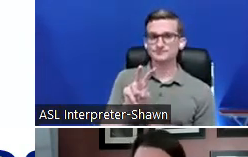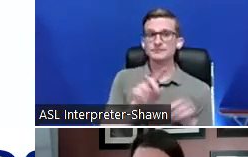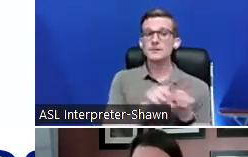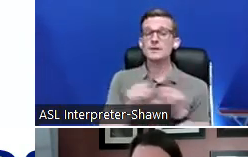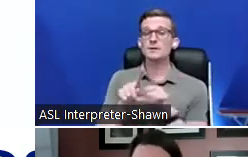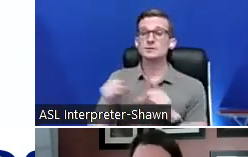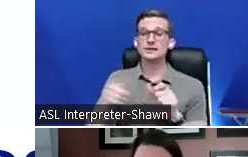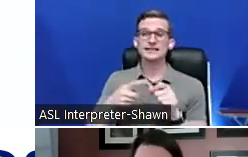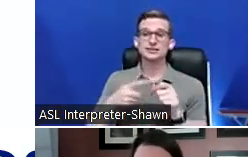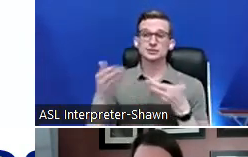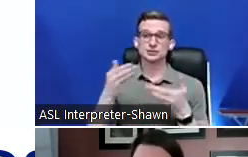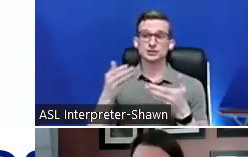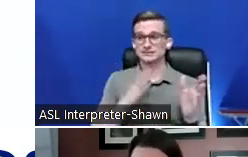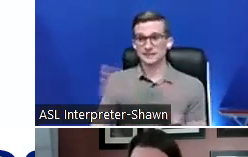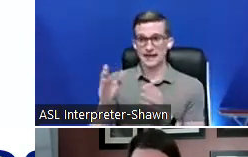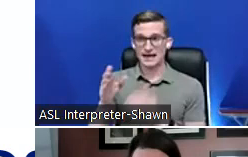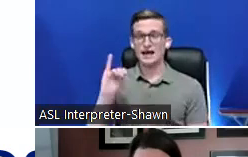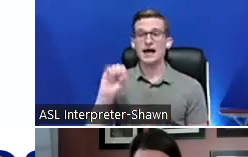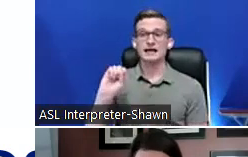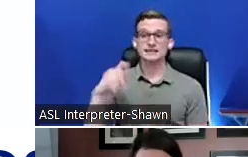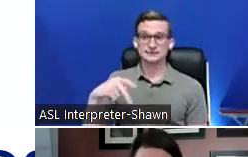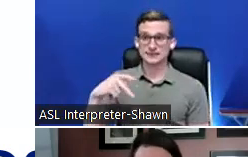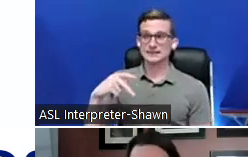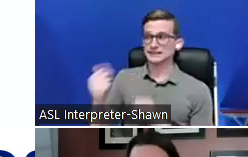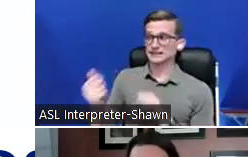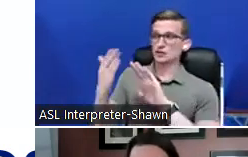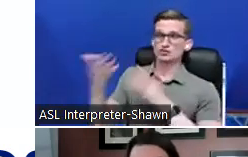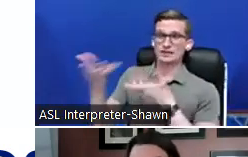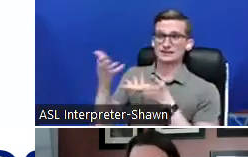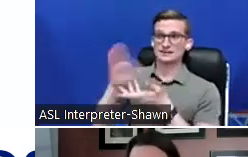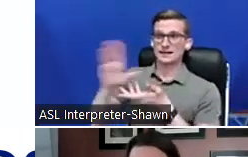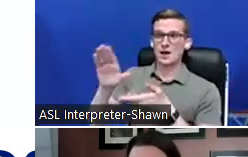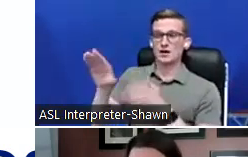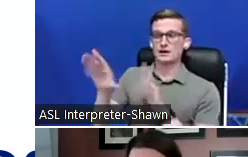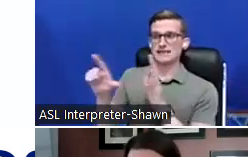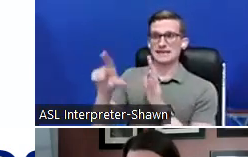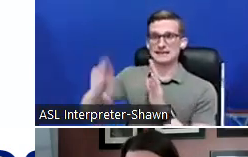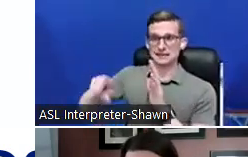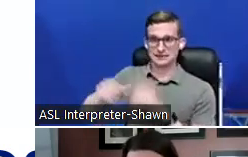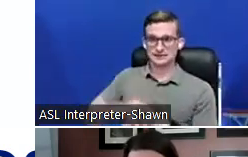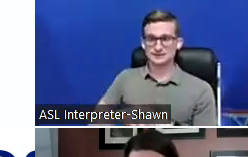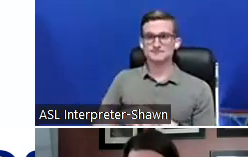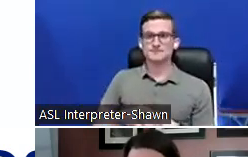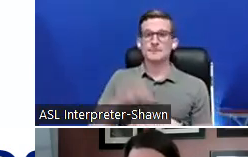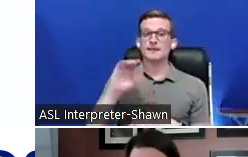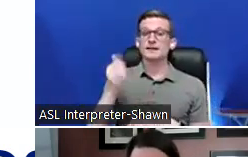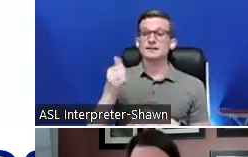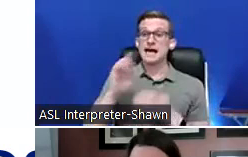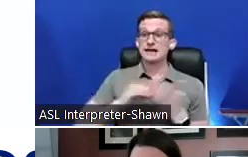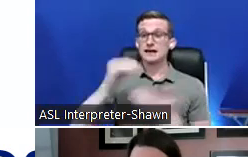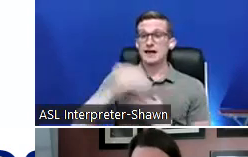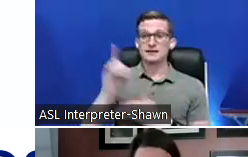service plan addressing the individual's immediate needs. No later than 10 calendar days after admission,